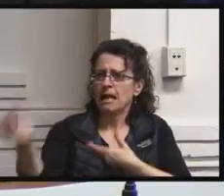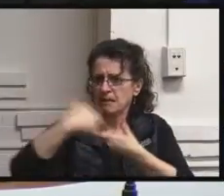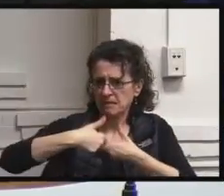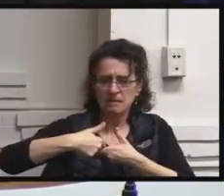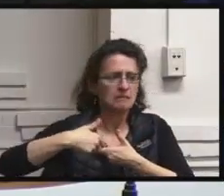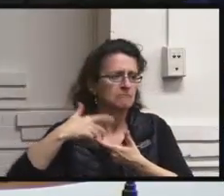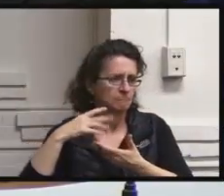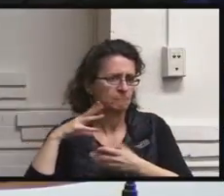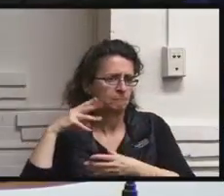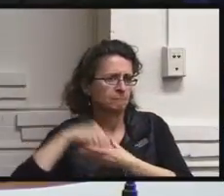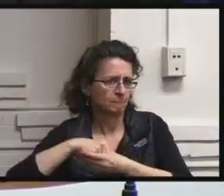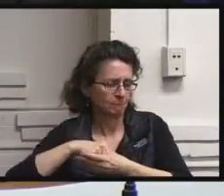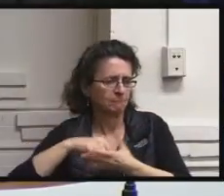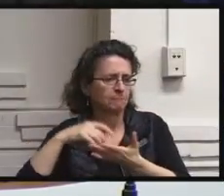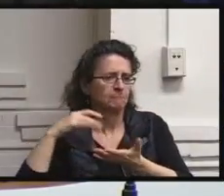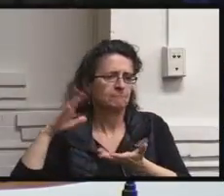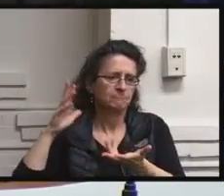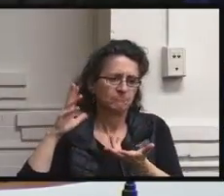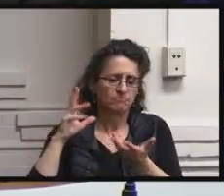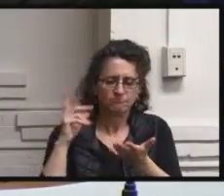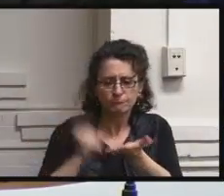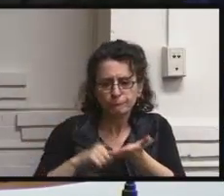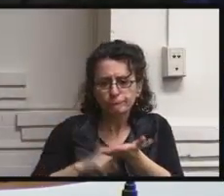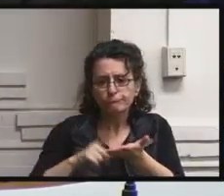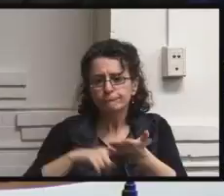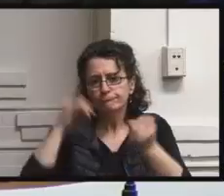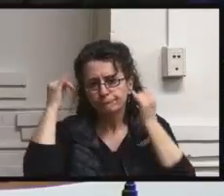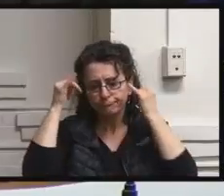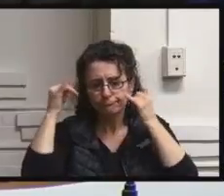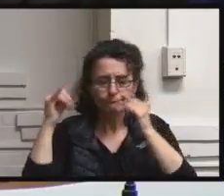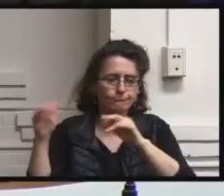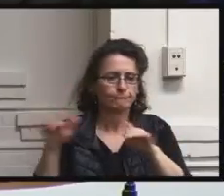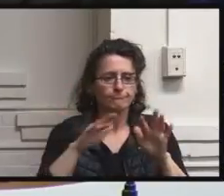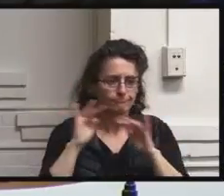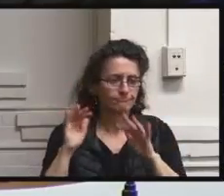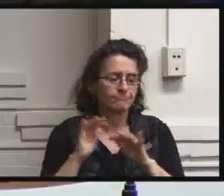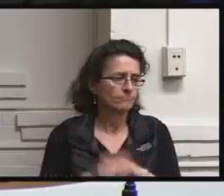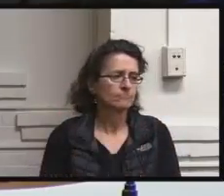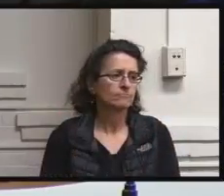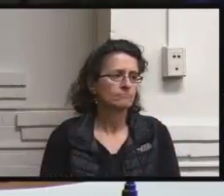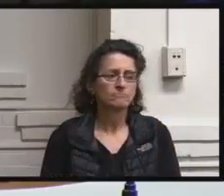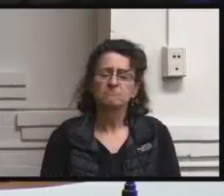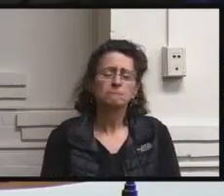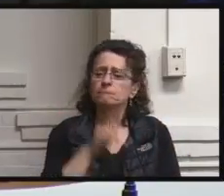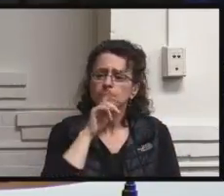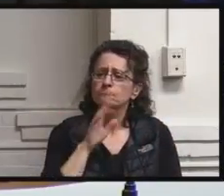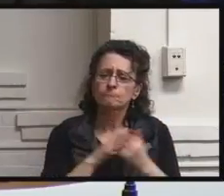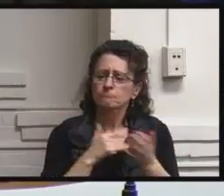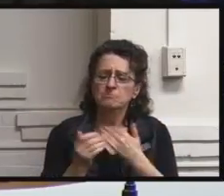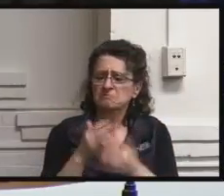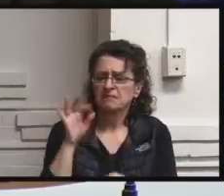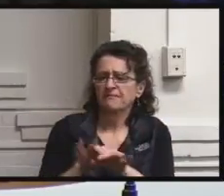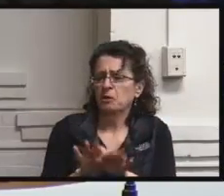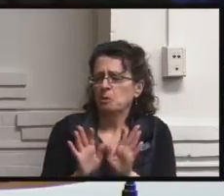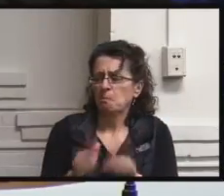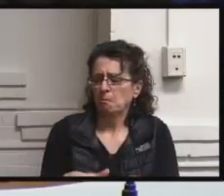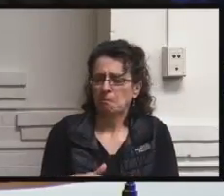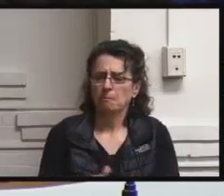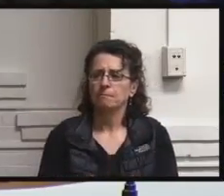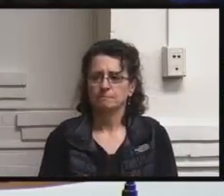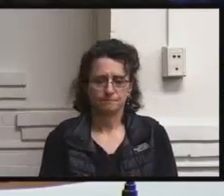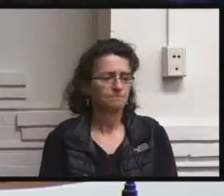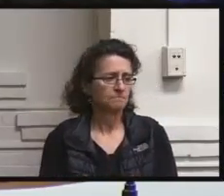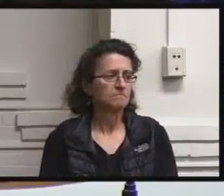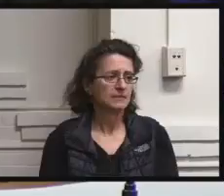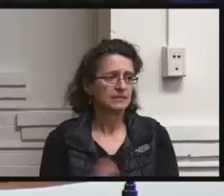interested, particularly the other communities who are members of the district who may not end up with a seat as a voting member of it, would certainly